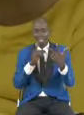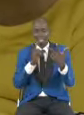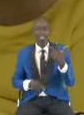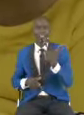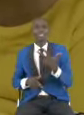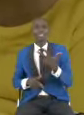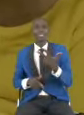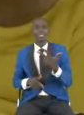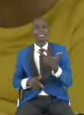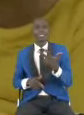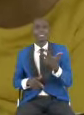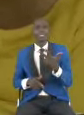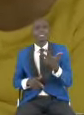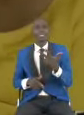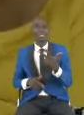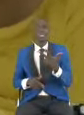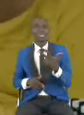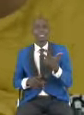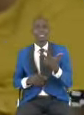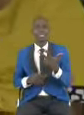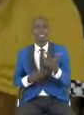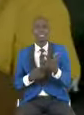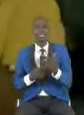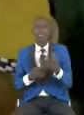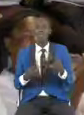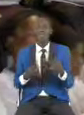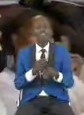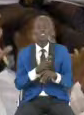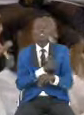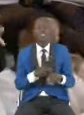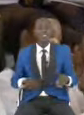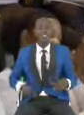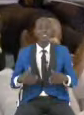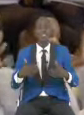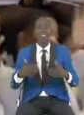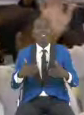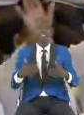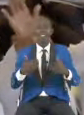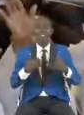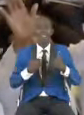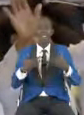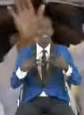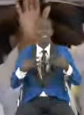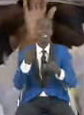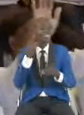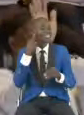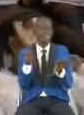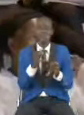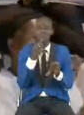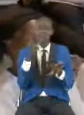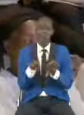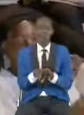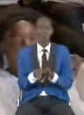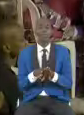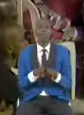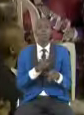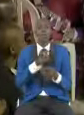The Lord had healed the deaf and dumb. When they got back